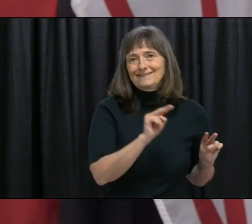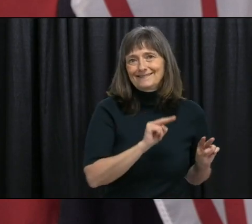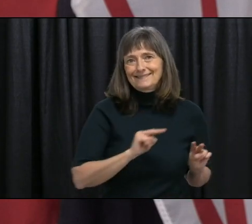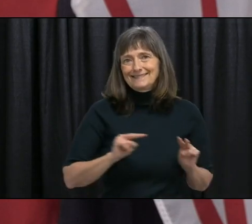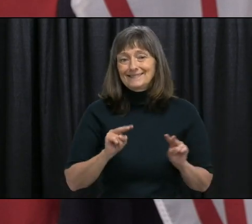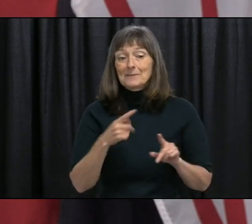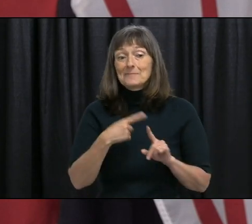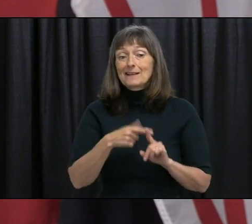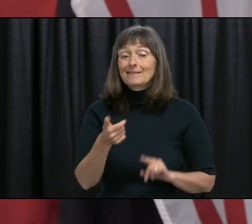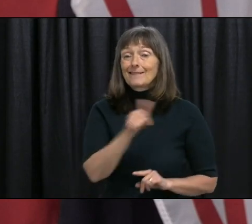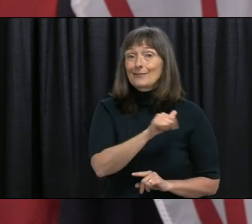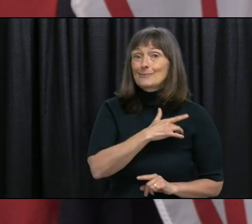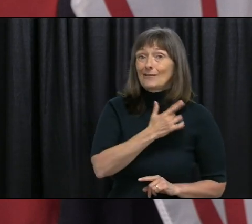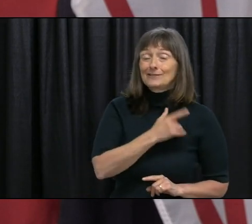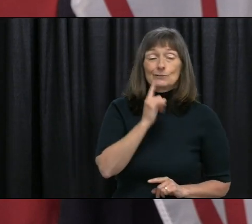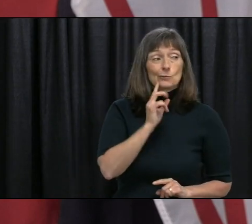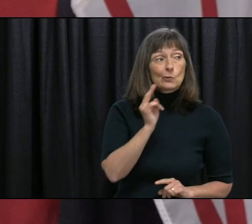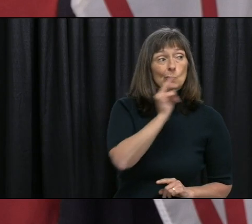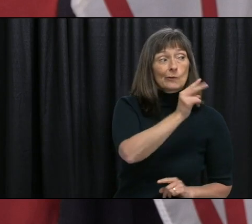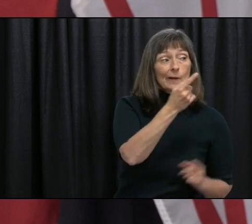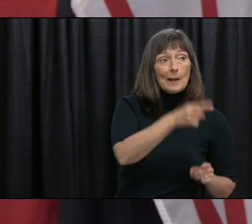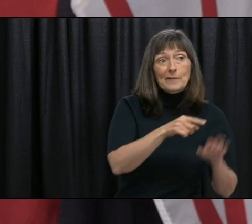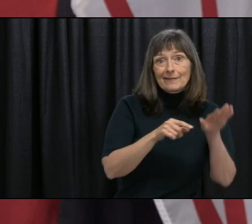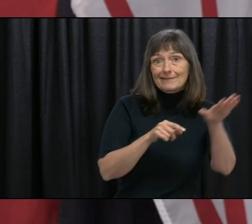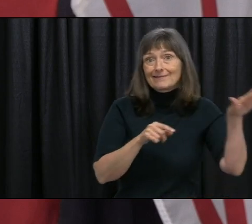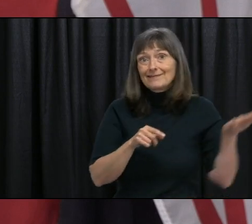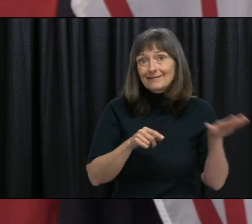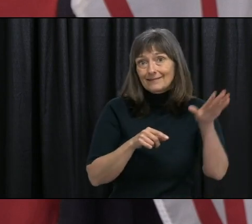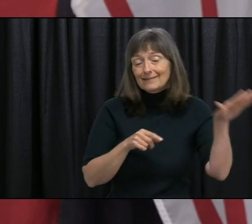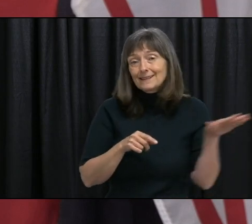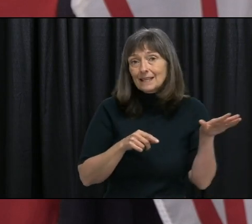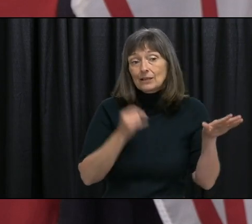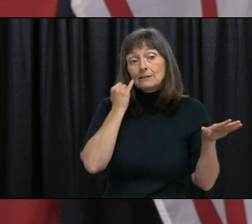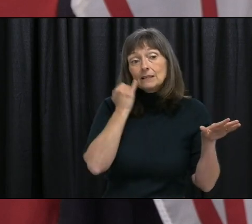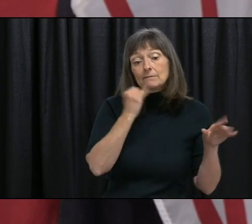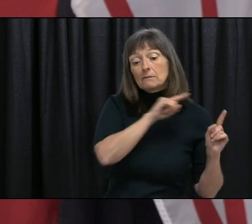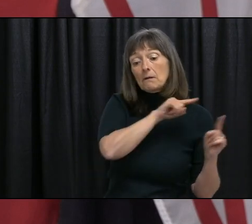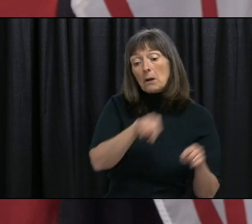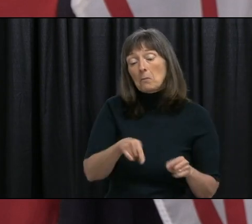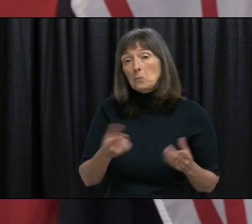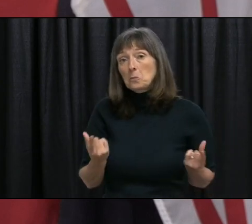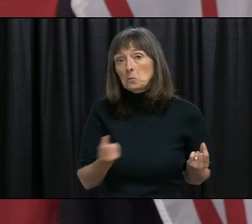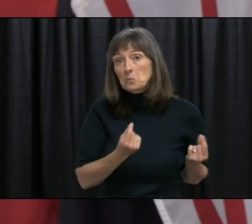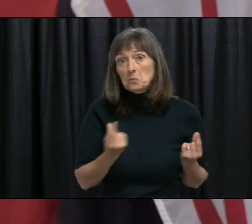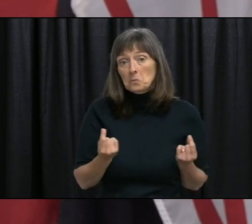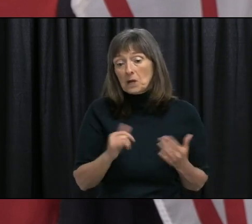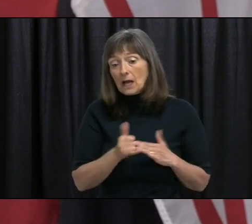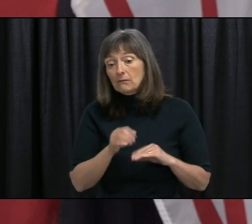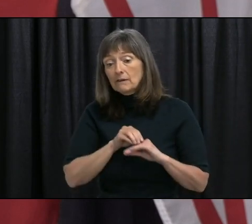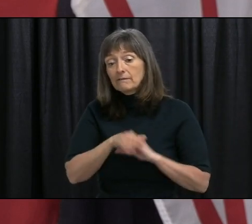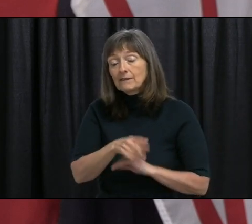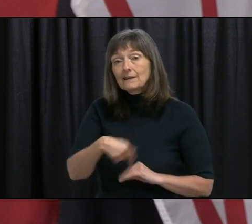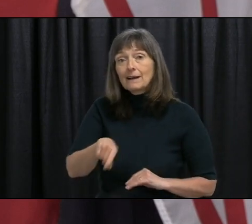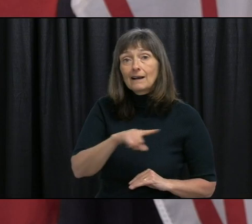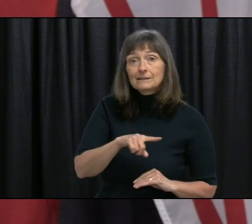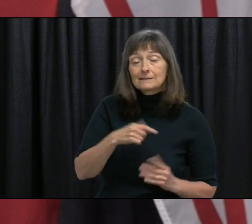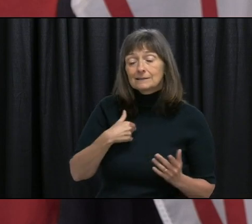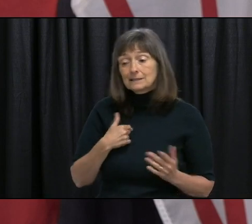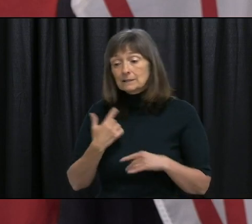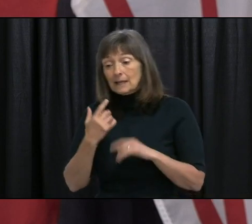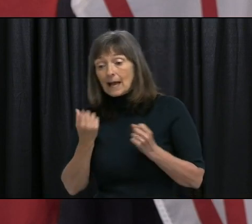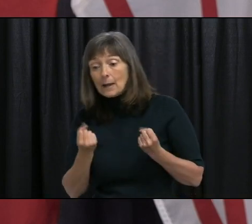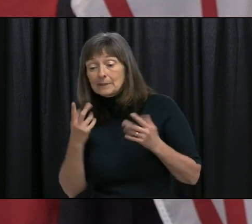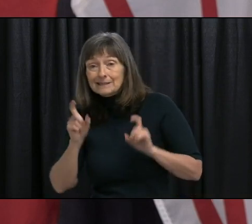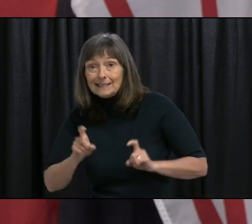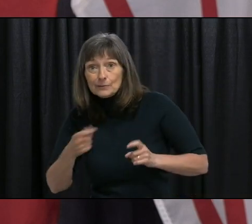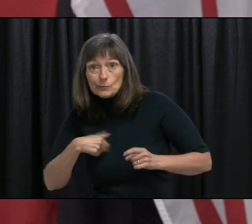in other provinces, watching and monitoring the capacity that we would have within our healthcare setting, the availability of testing, the availability